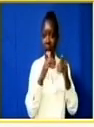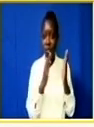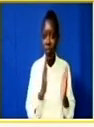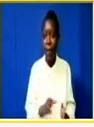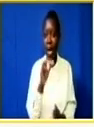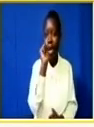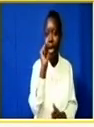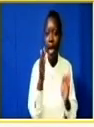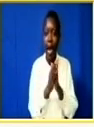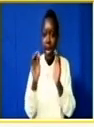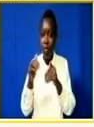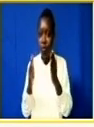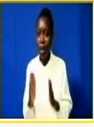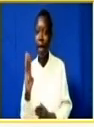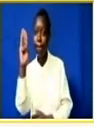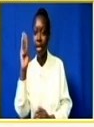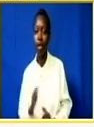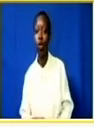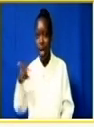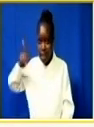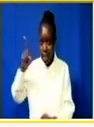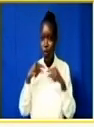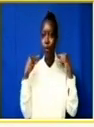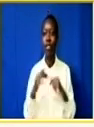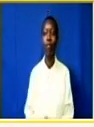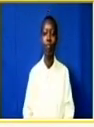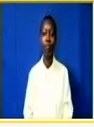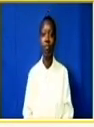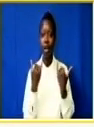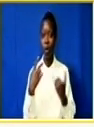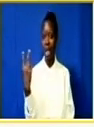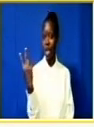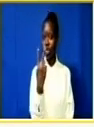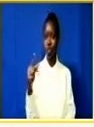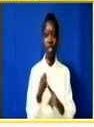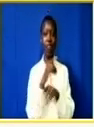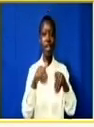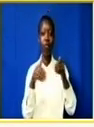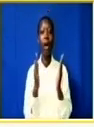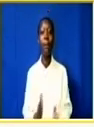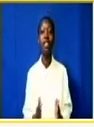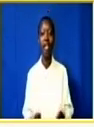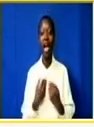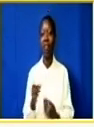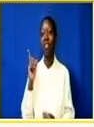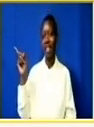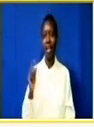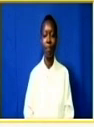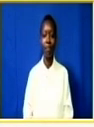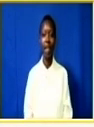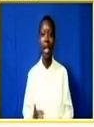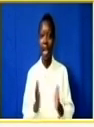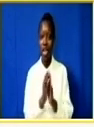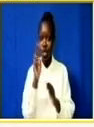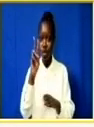Yes. And farmer B, that is you. These are two different farmers. And two different styles. And two